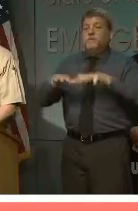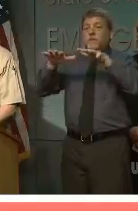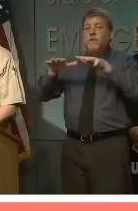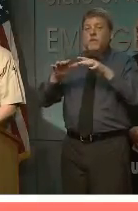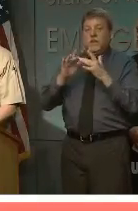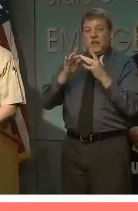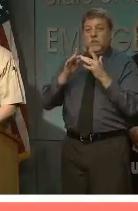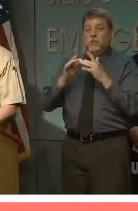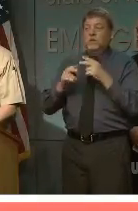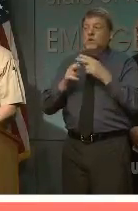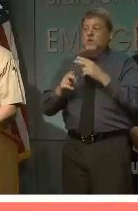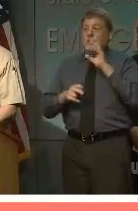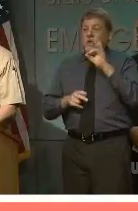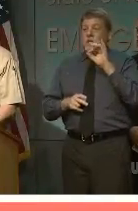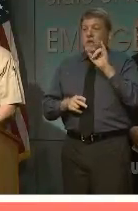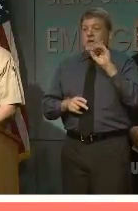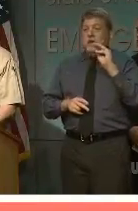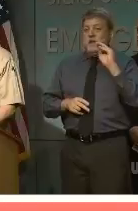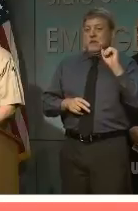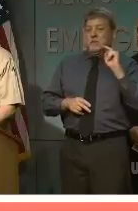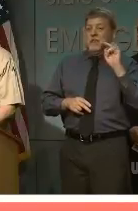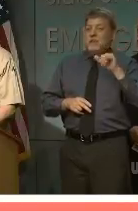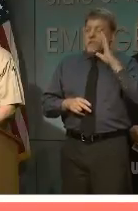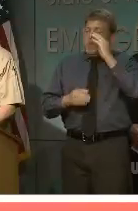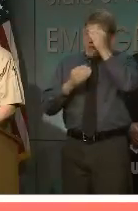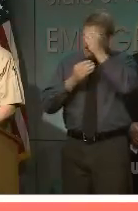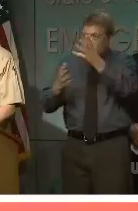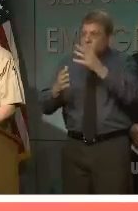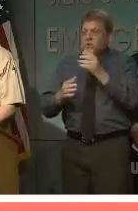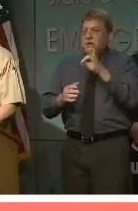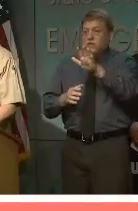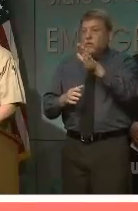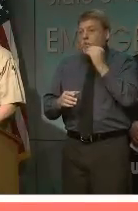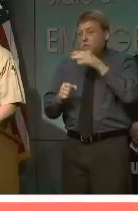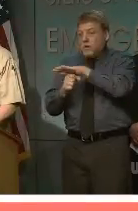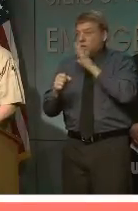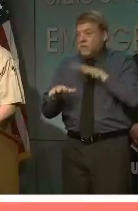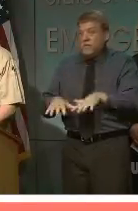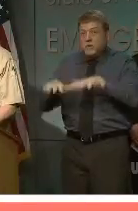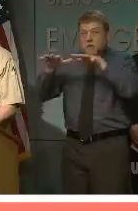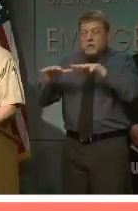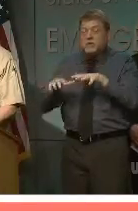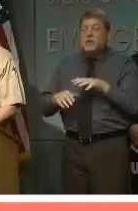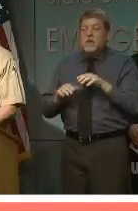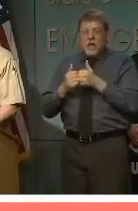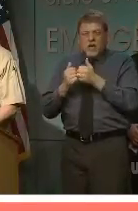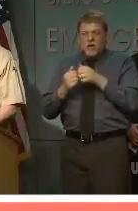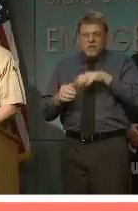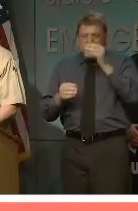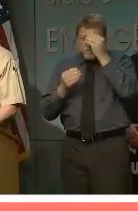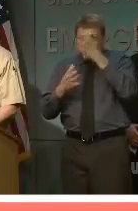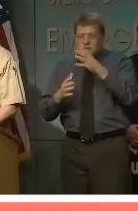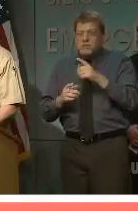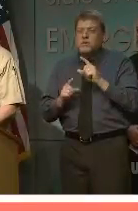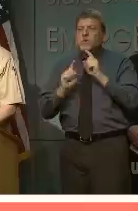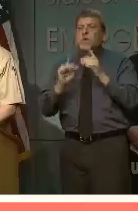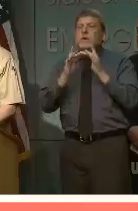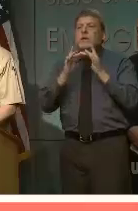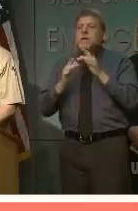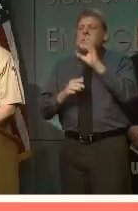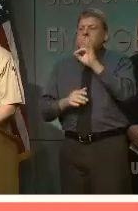as FIMAN, to ensure you're aware of potential flooding in your area. You can reach that network by logging in to